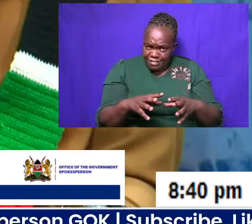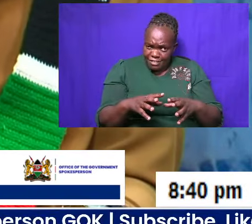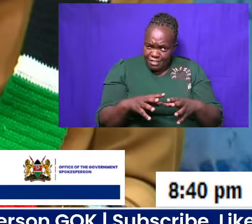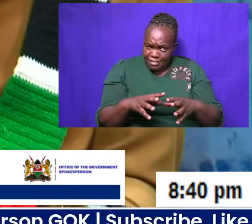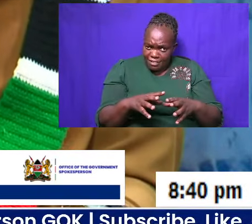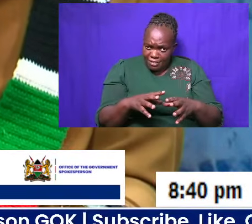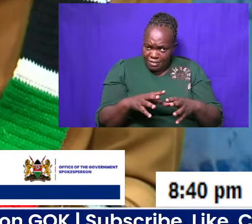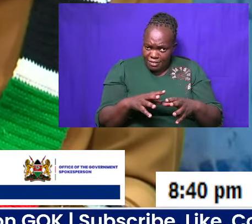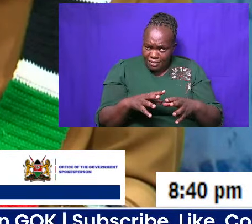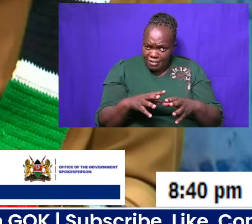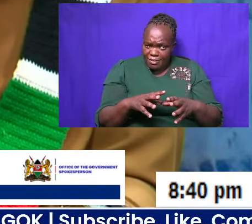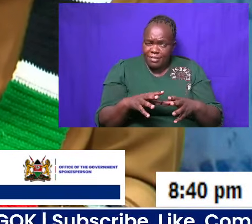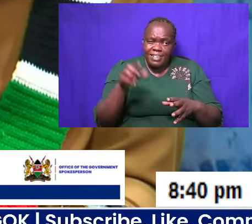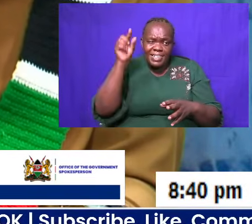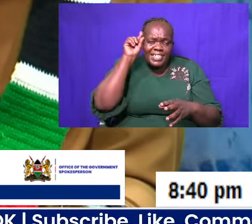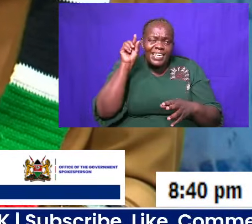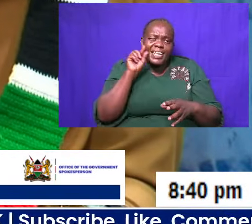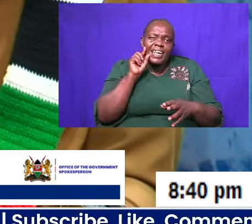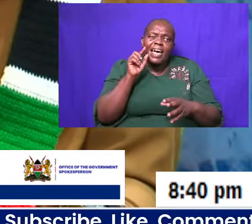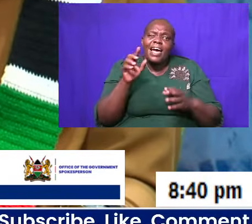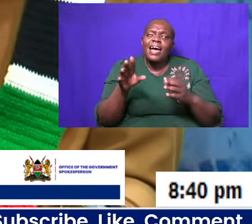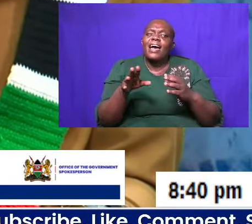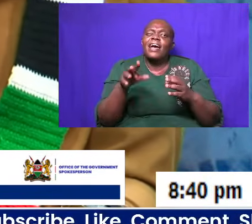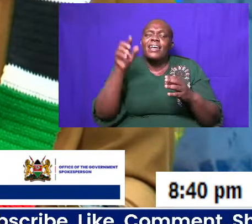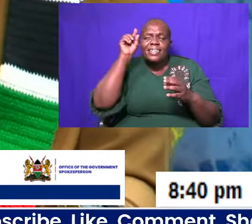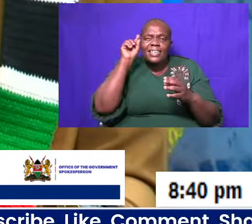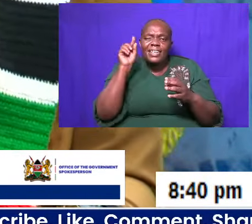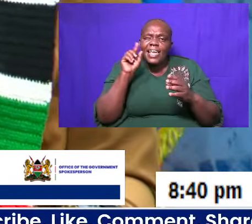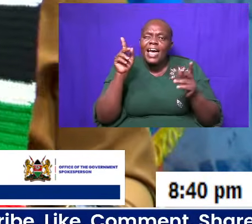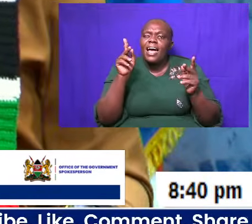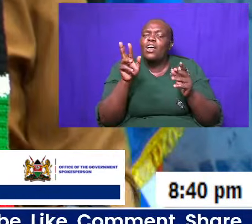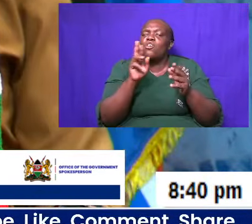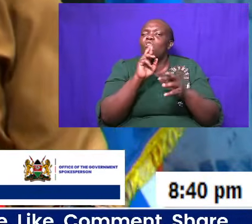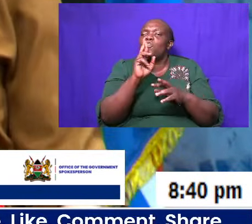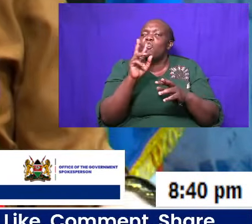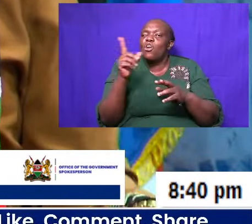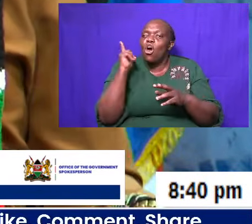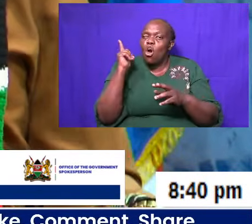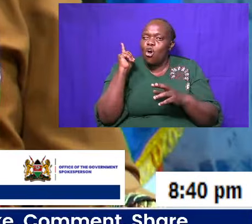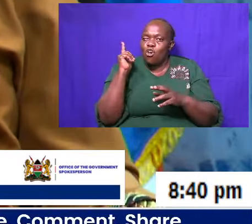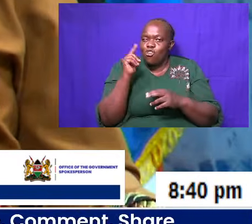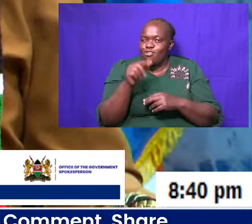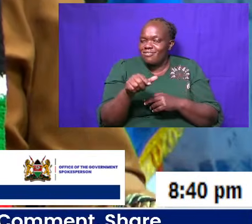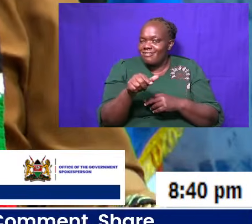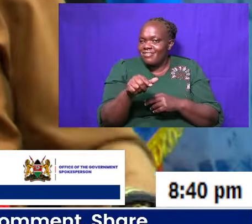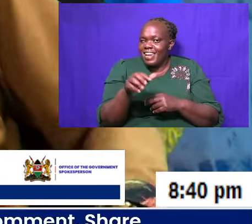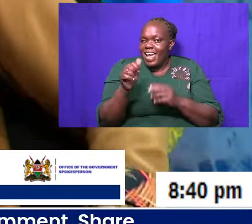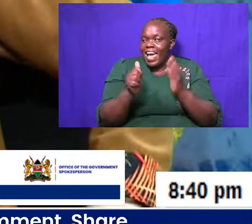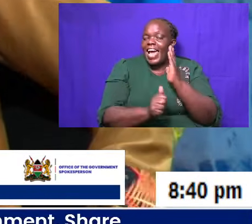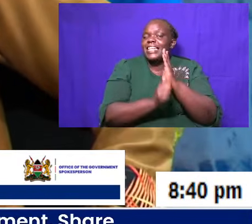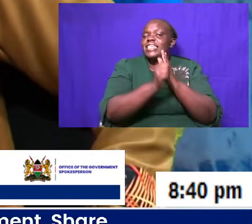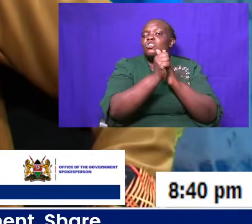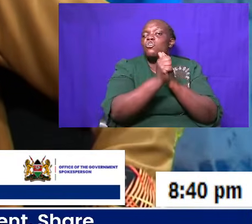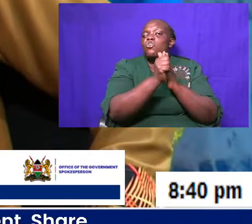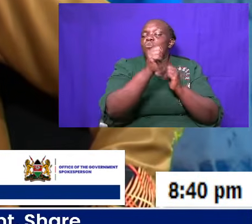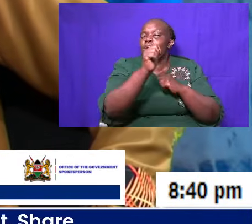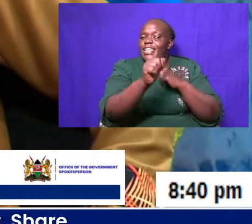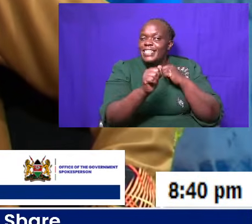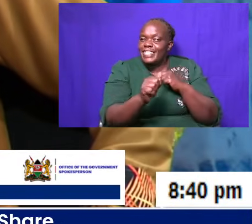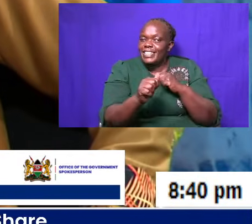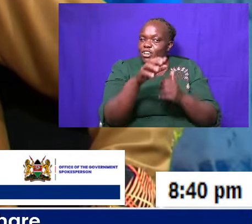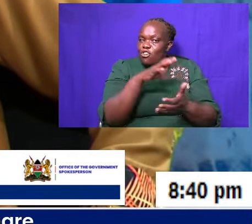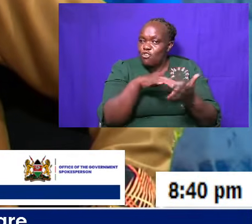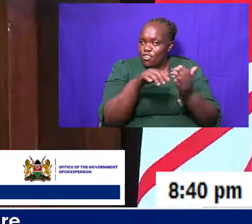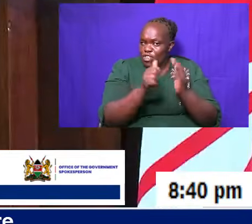so is it gender role or gender principle? Principle. Thank you. At least you're honest on that one. Article 81 of the Constitution. Go